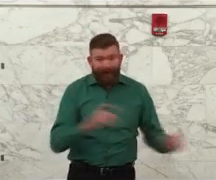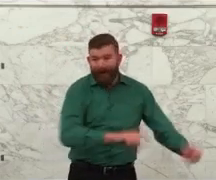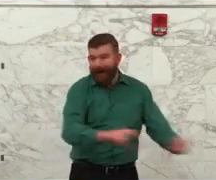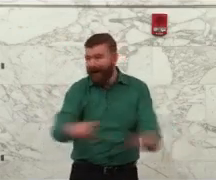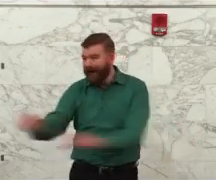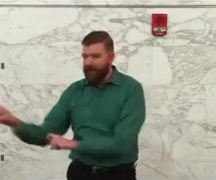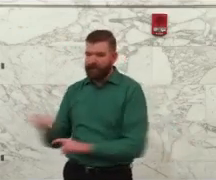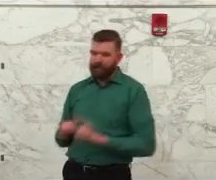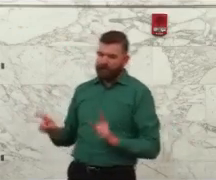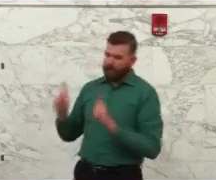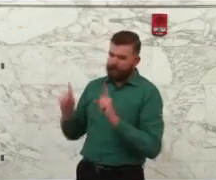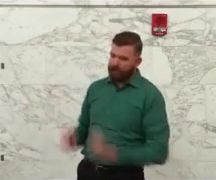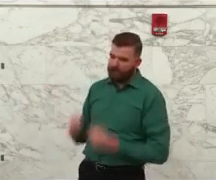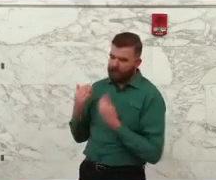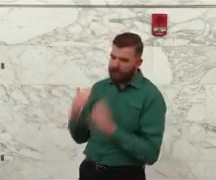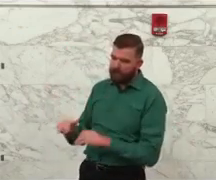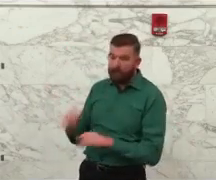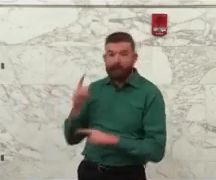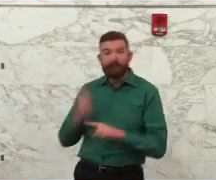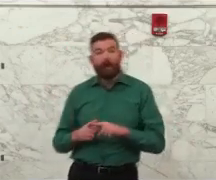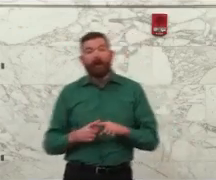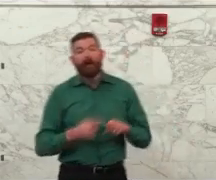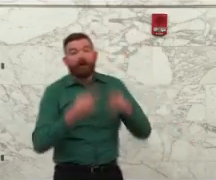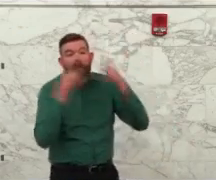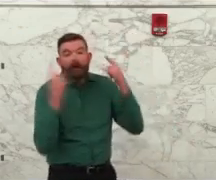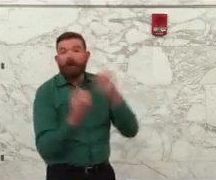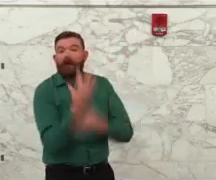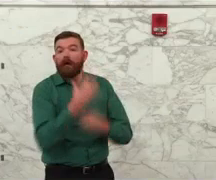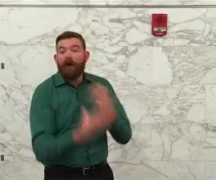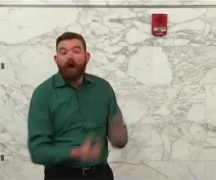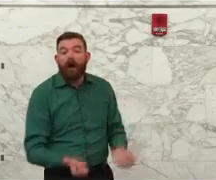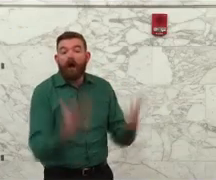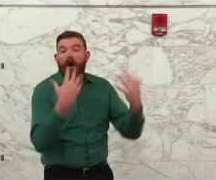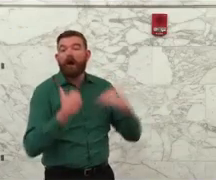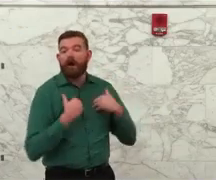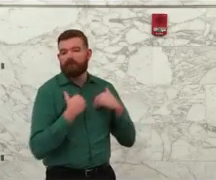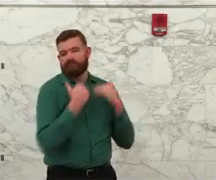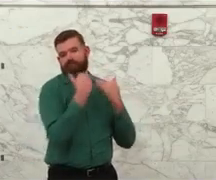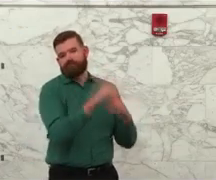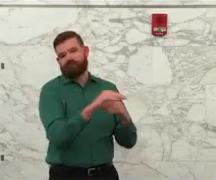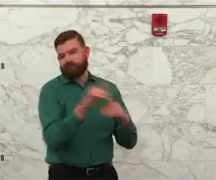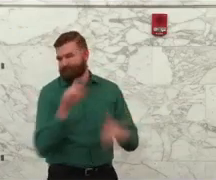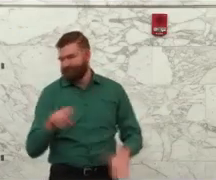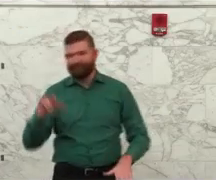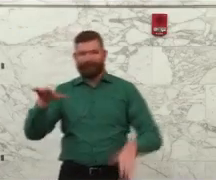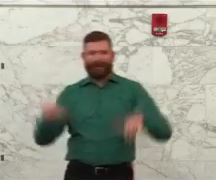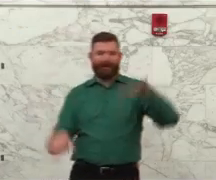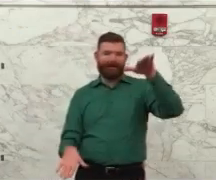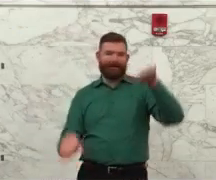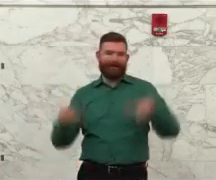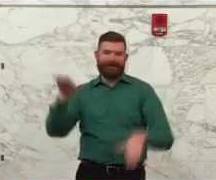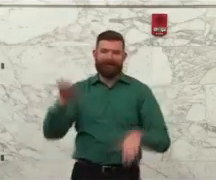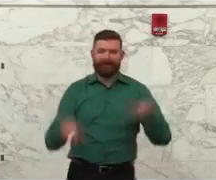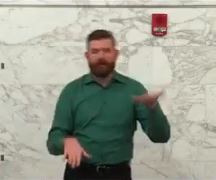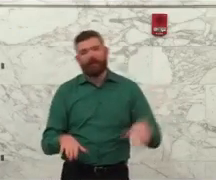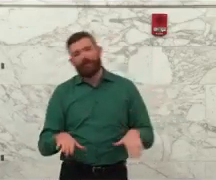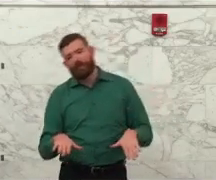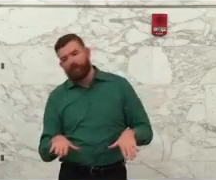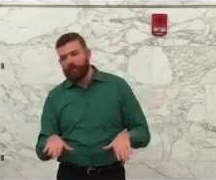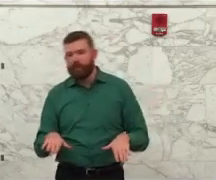of the intake side of the equation, probably more of a constraining issue now than the ability in the commercial